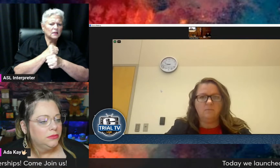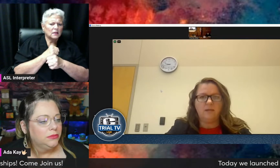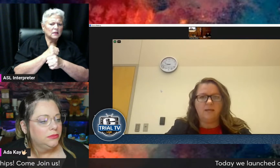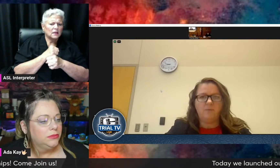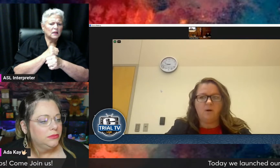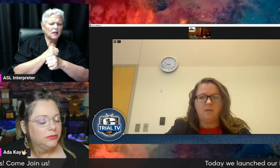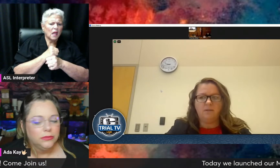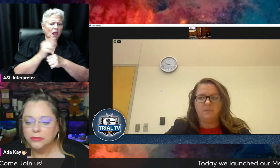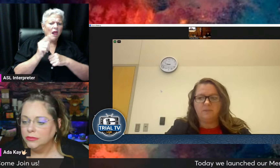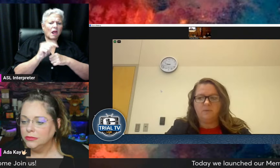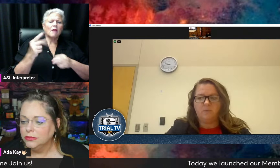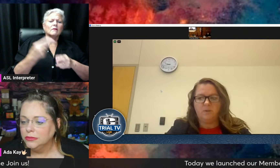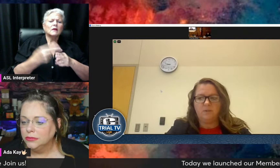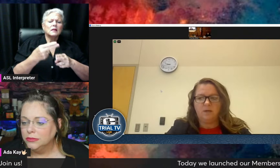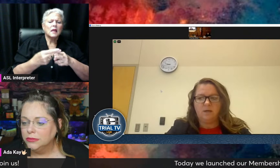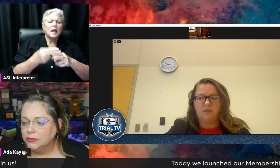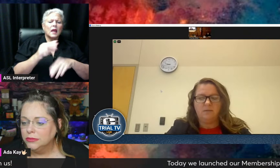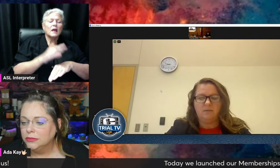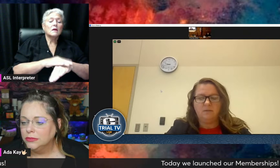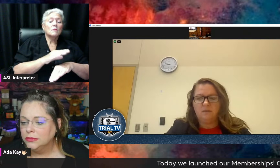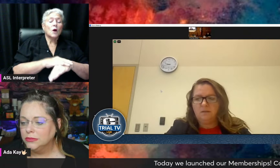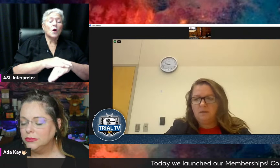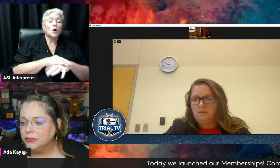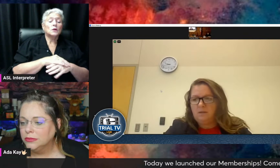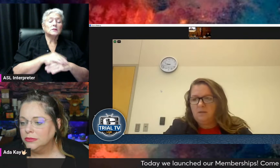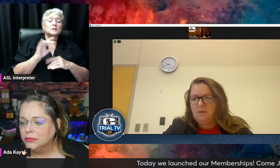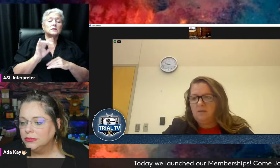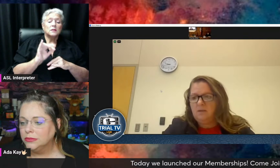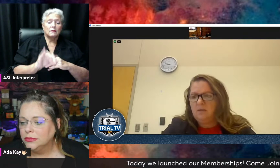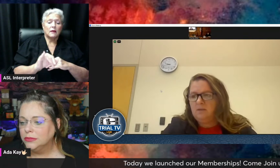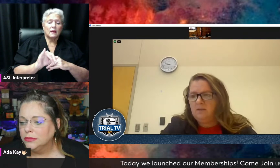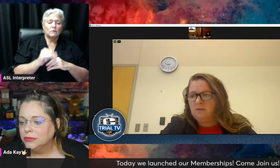The name on the specimen was